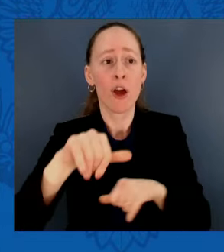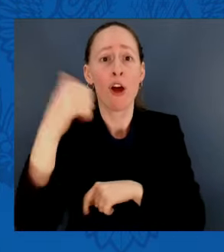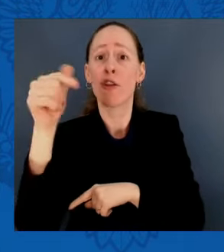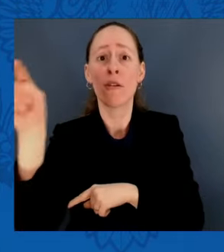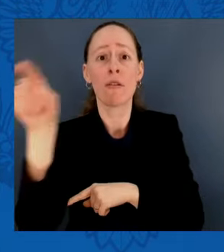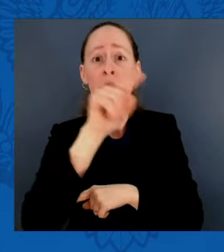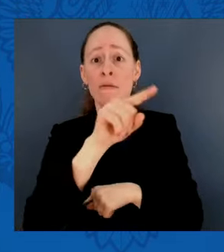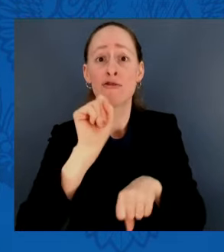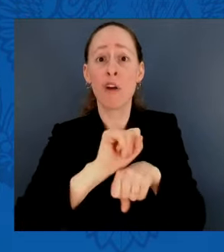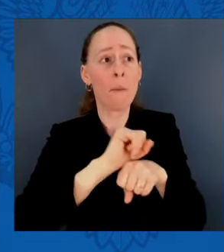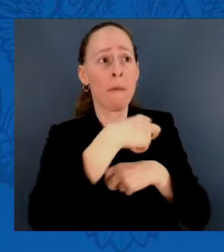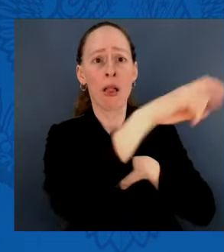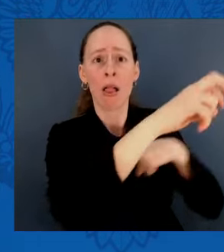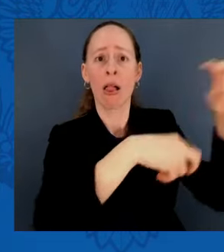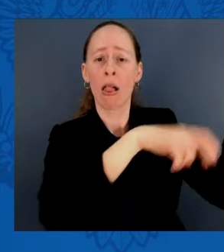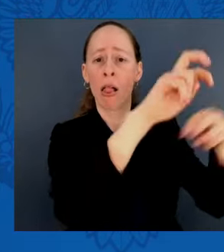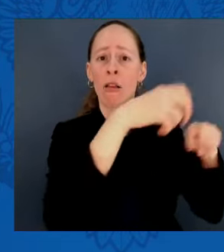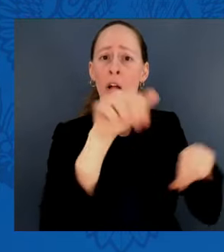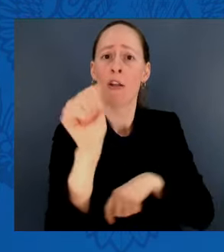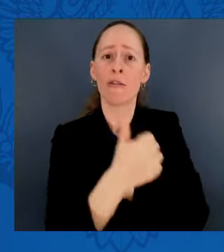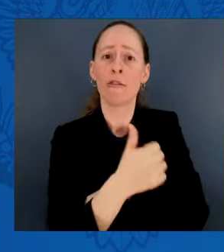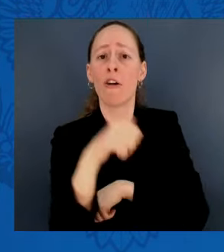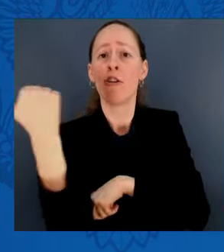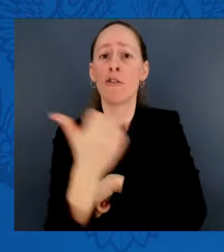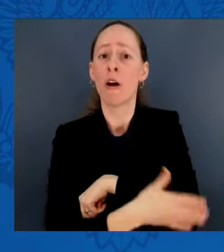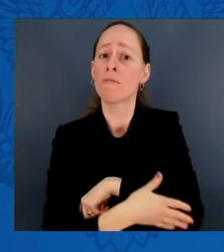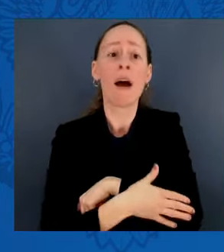in Belvidere right here in America.